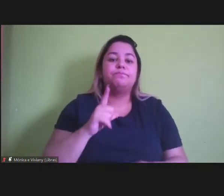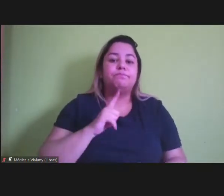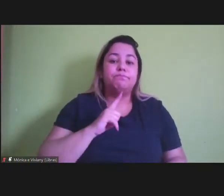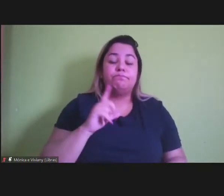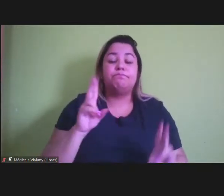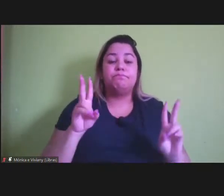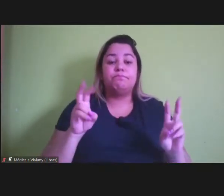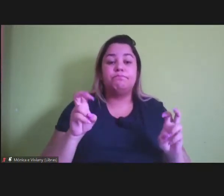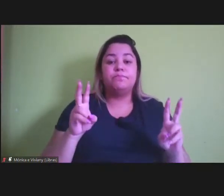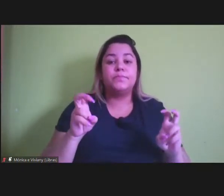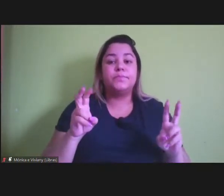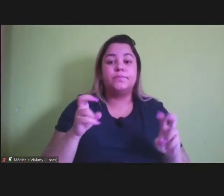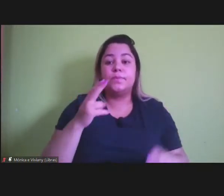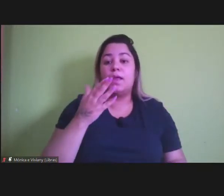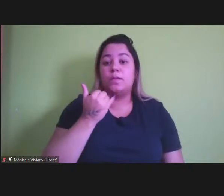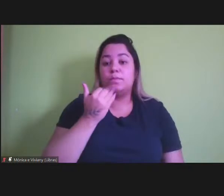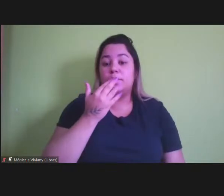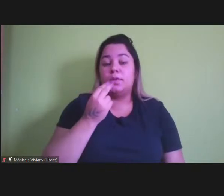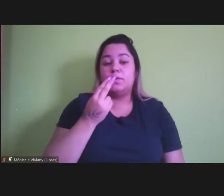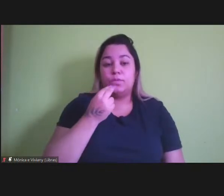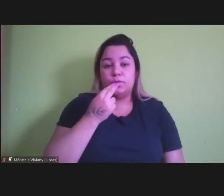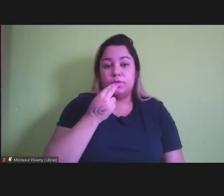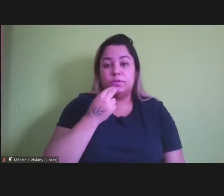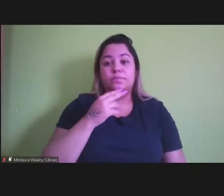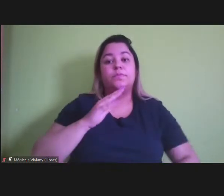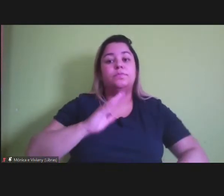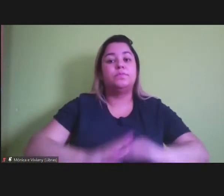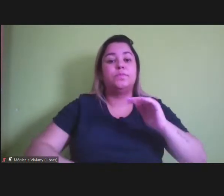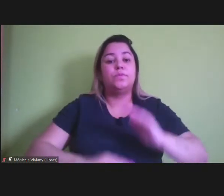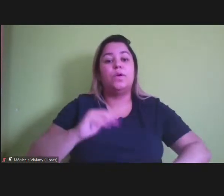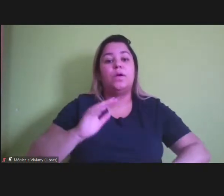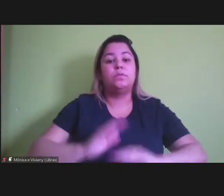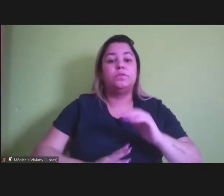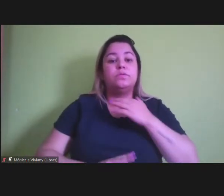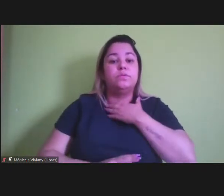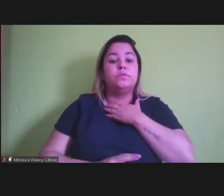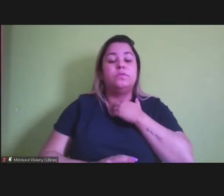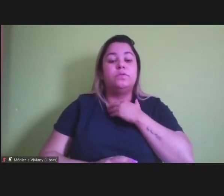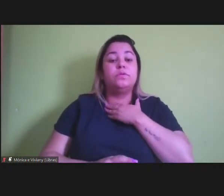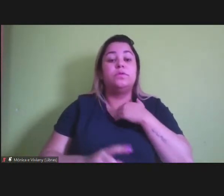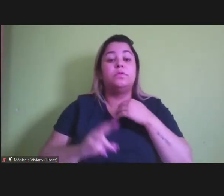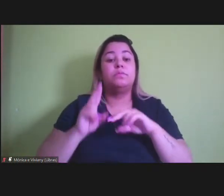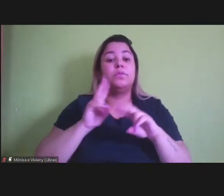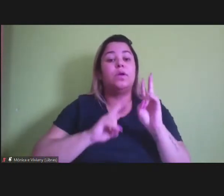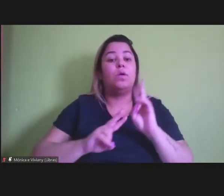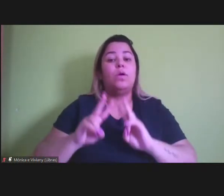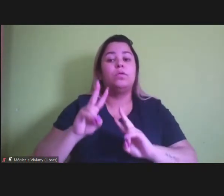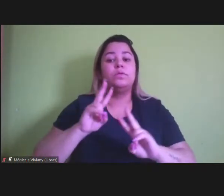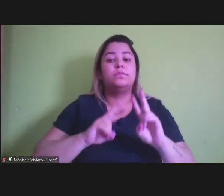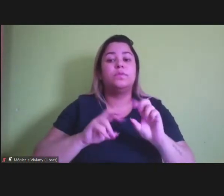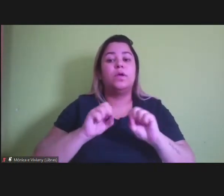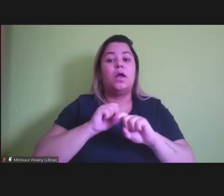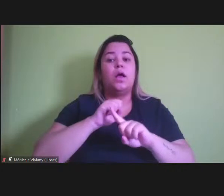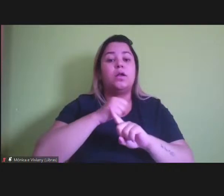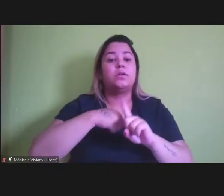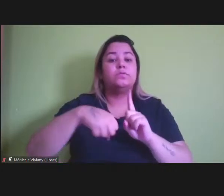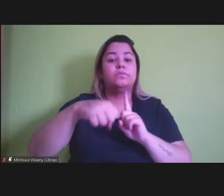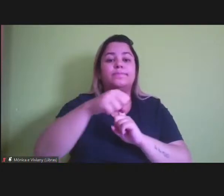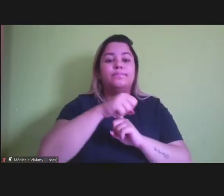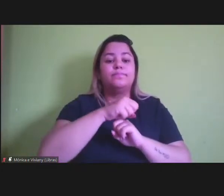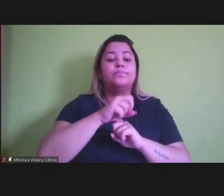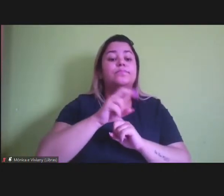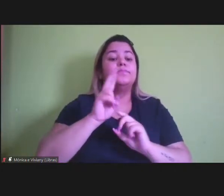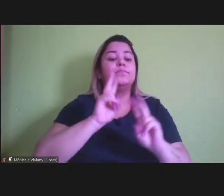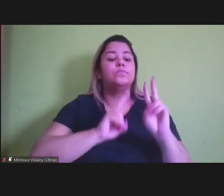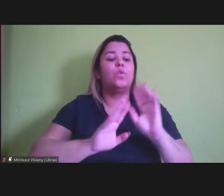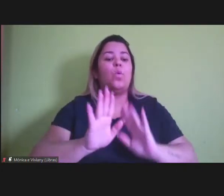to bring this theme of food and nutrition through the education, professional practice, look into the